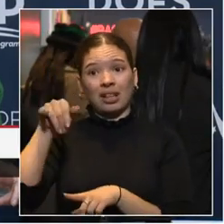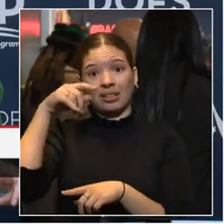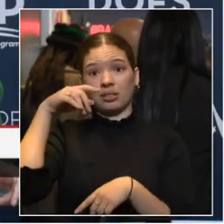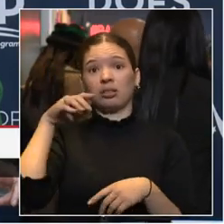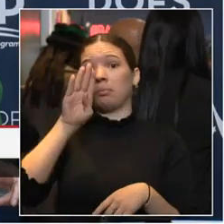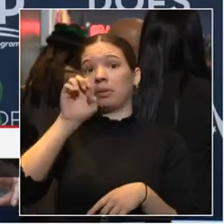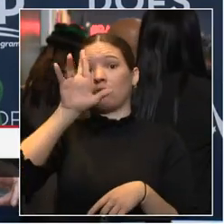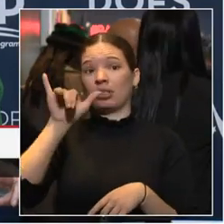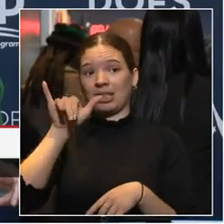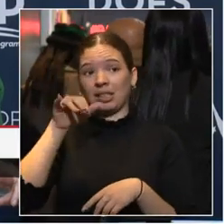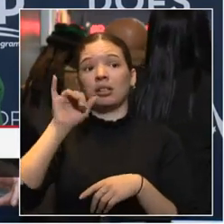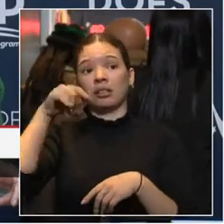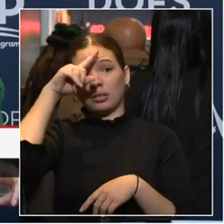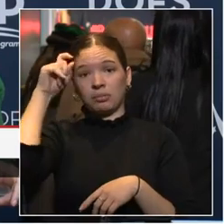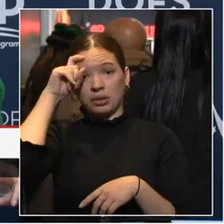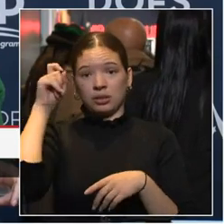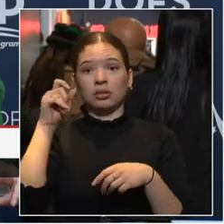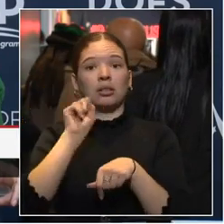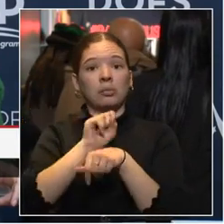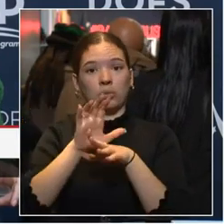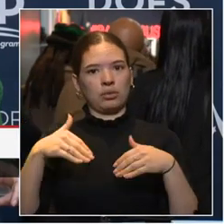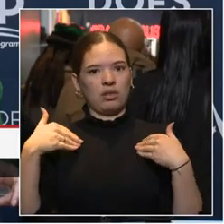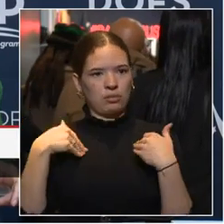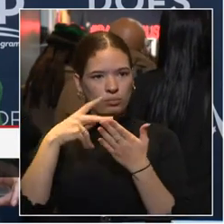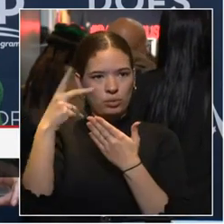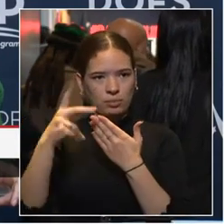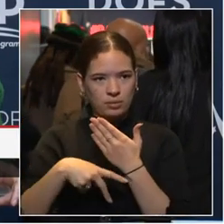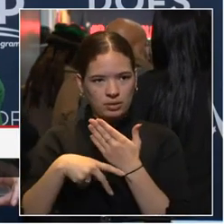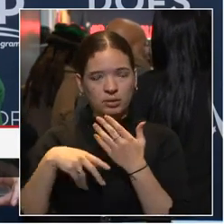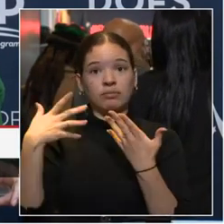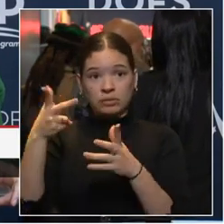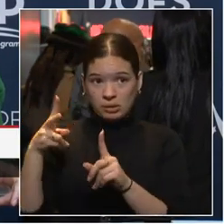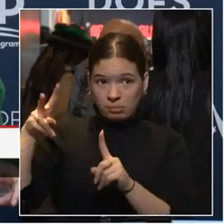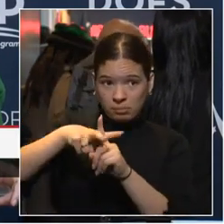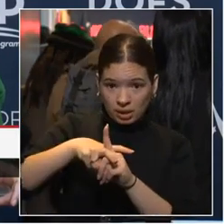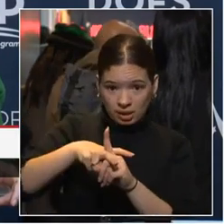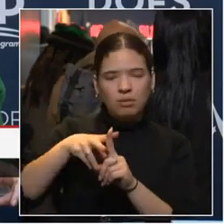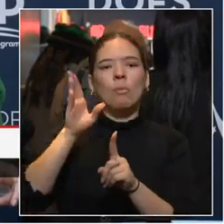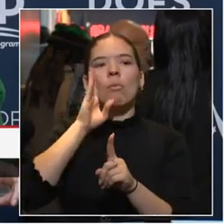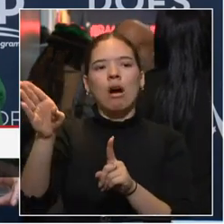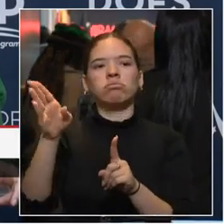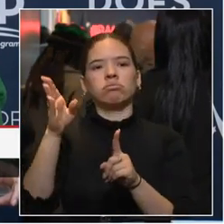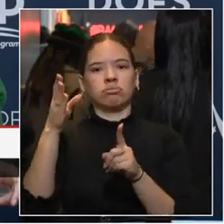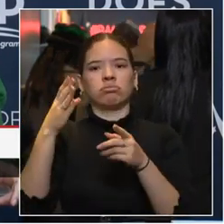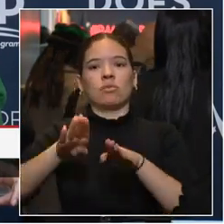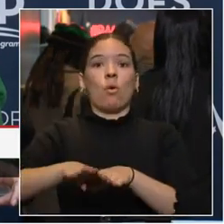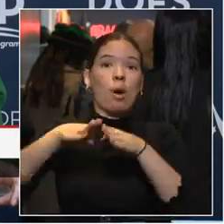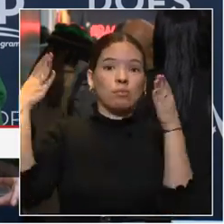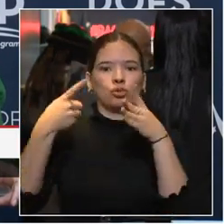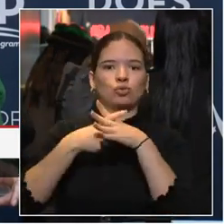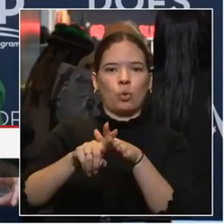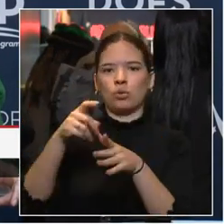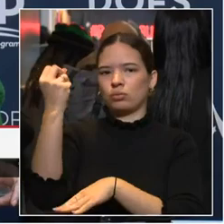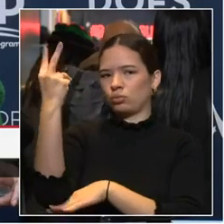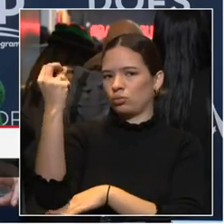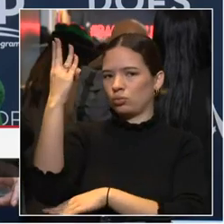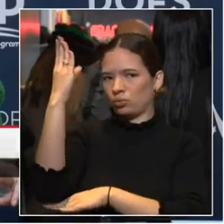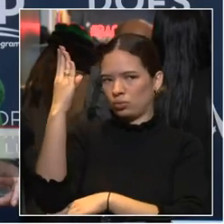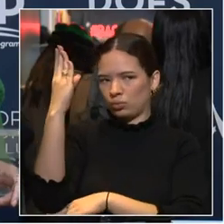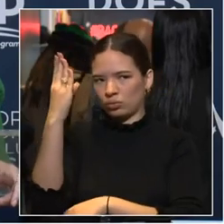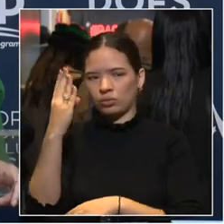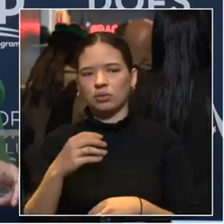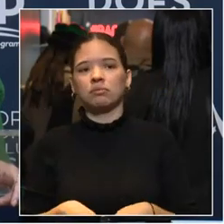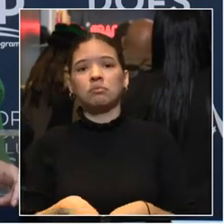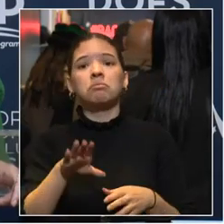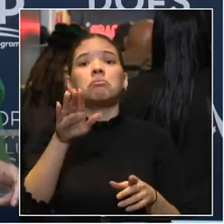application opens up. That means for every single young person between the ages of 14 and 24, you need to go